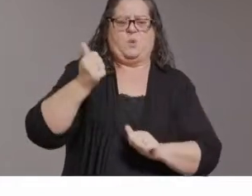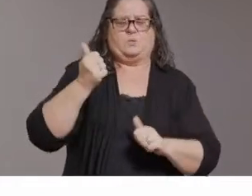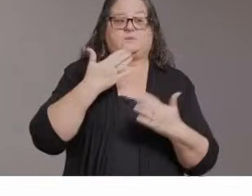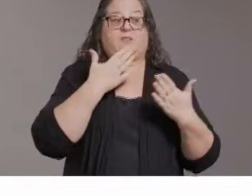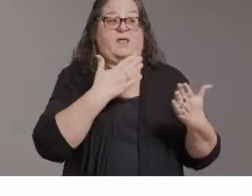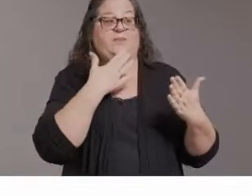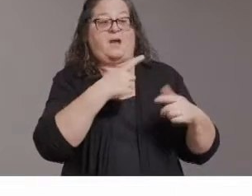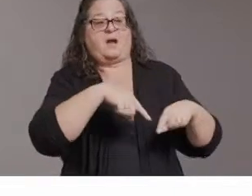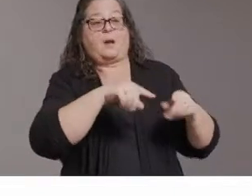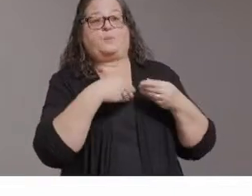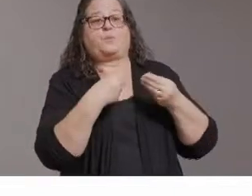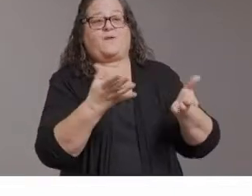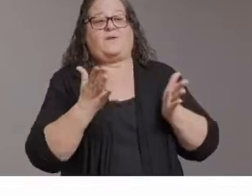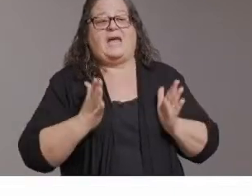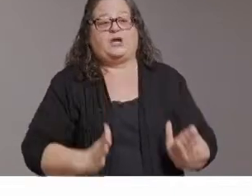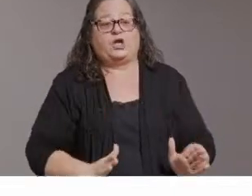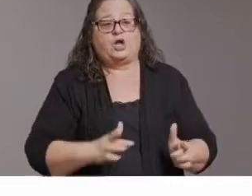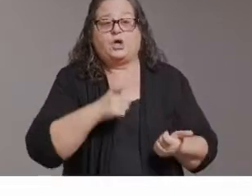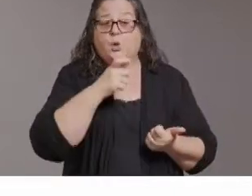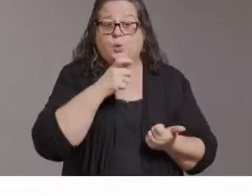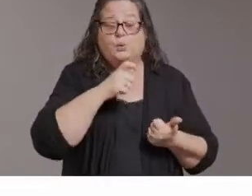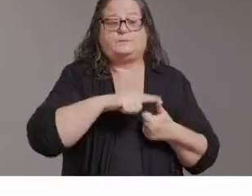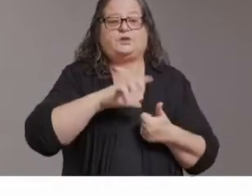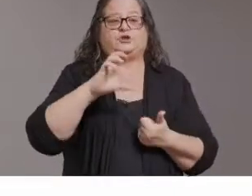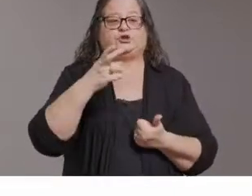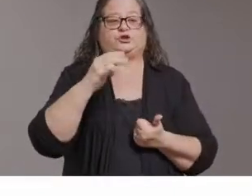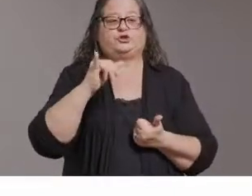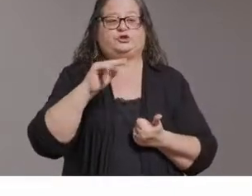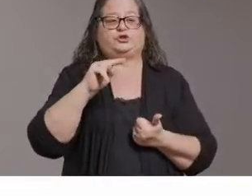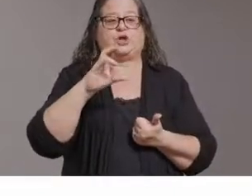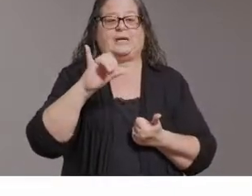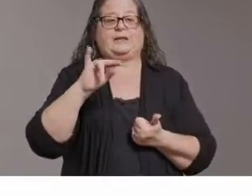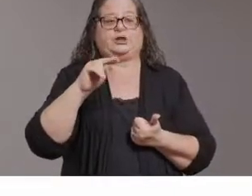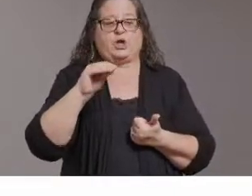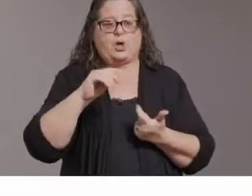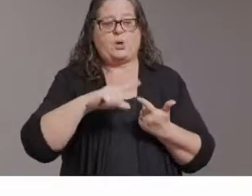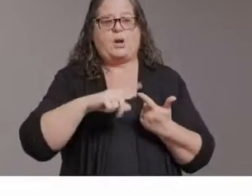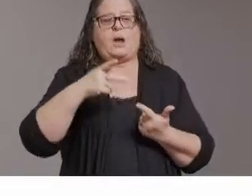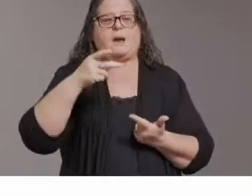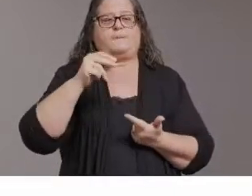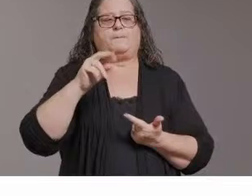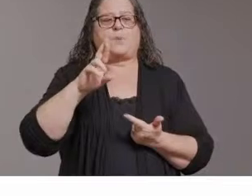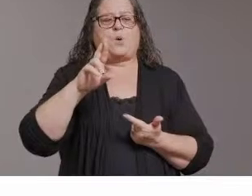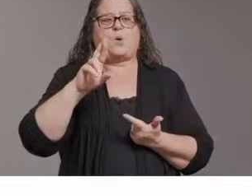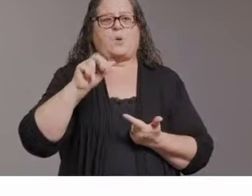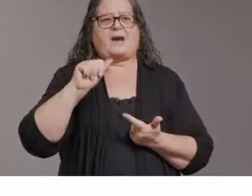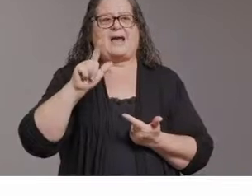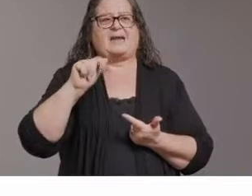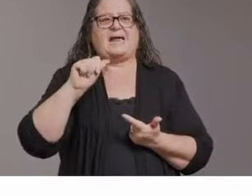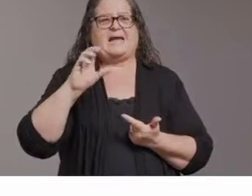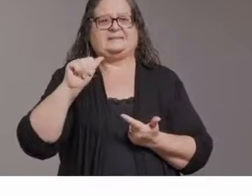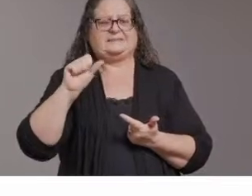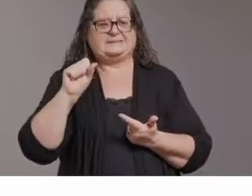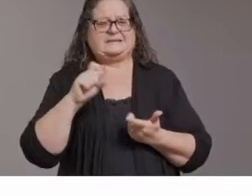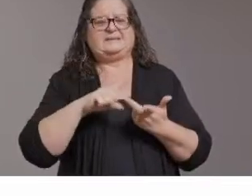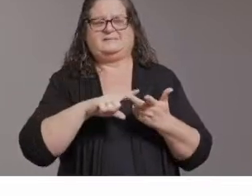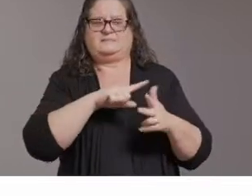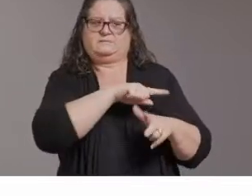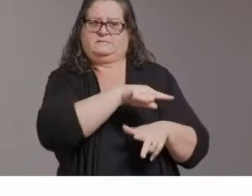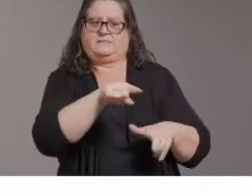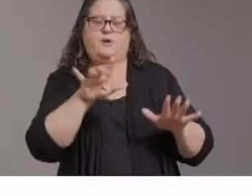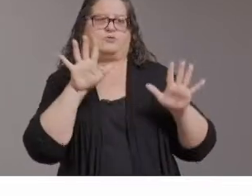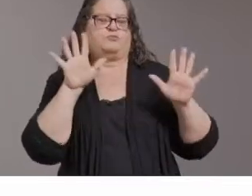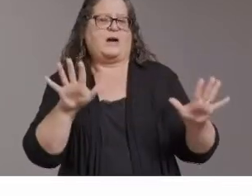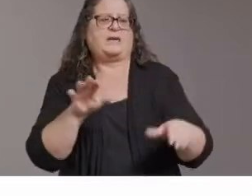including Chicanos por la Causa, Equality Health, Arizona. They have been doing great work over the past few weekends